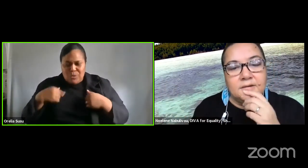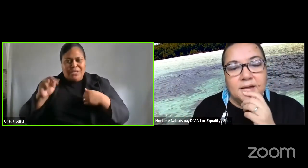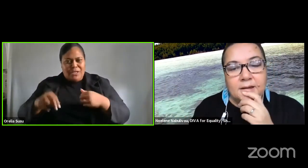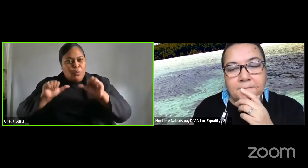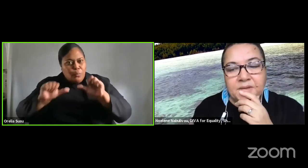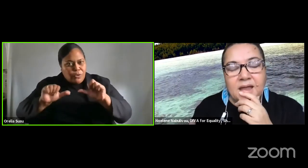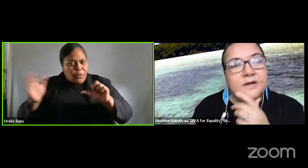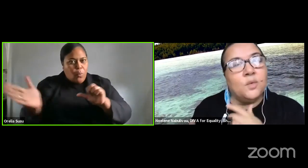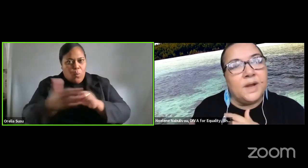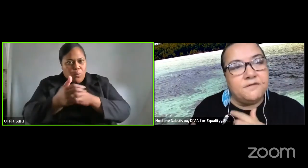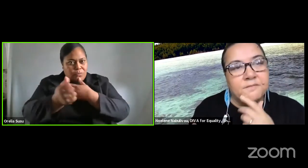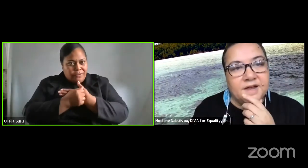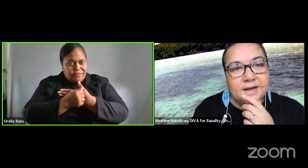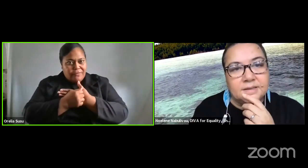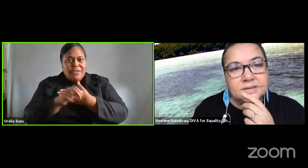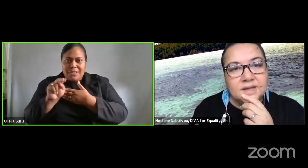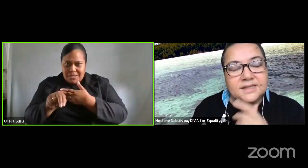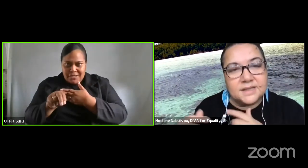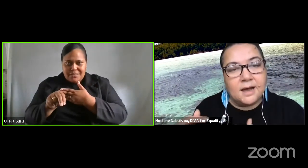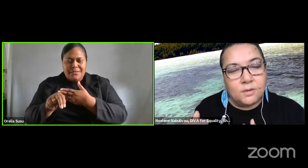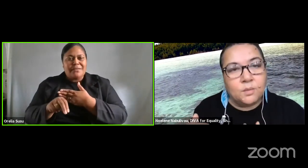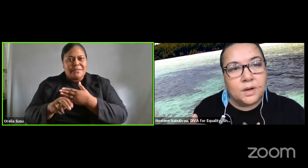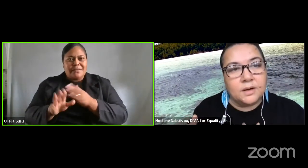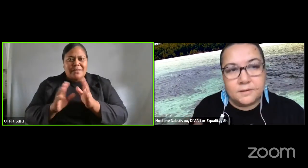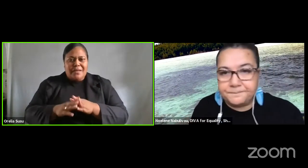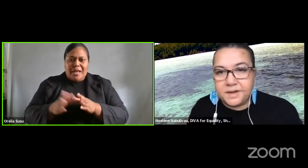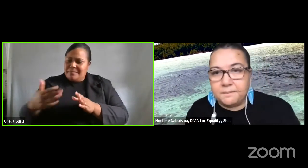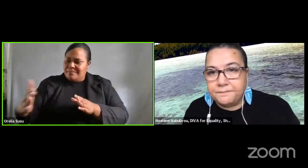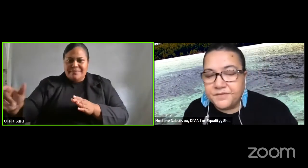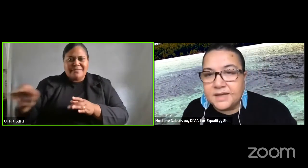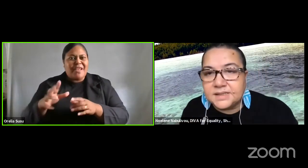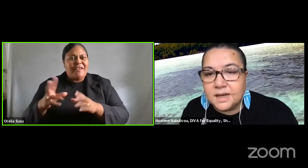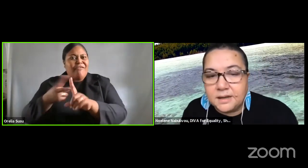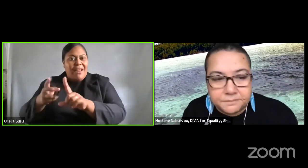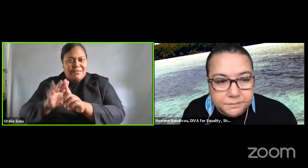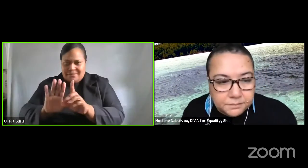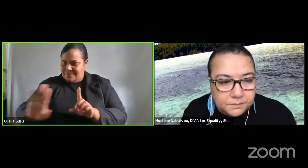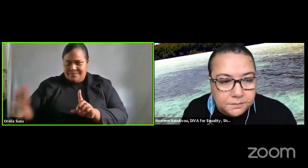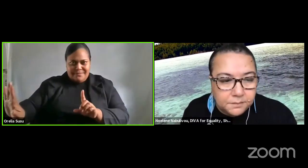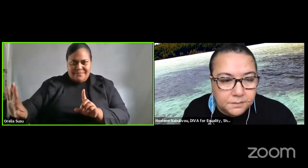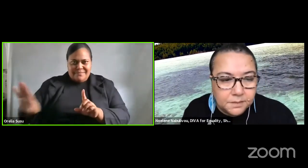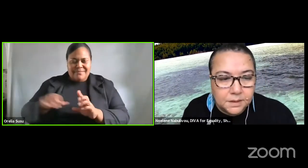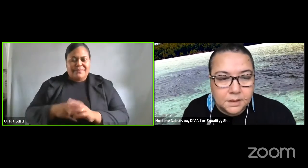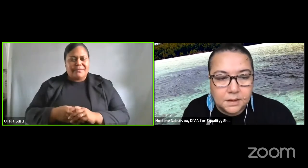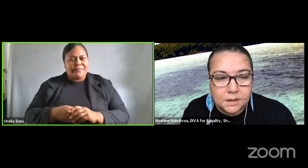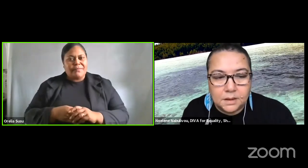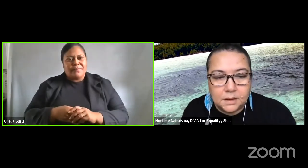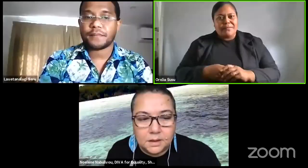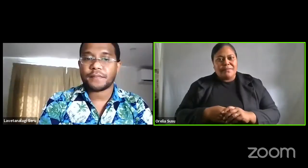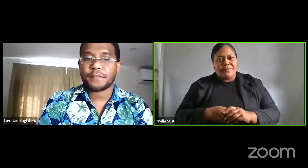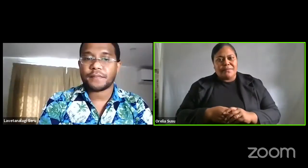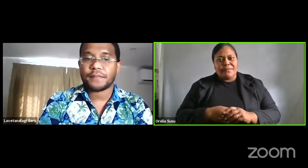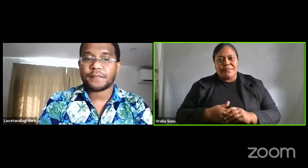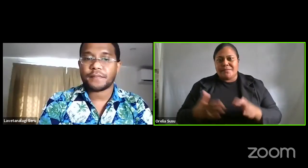and um and away from violence that's our work yeah thanks lenny